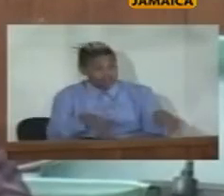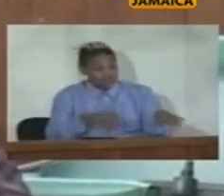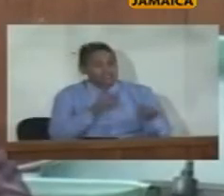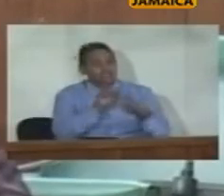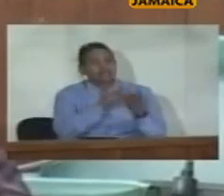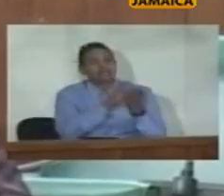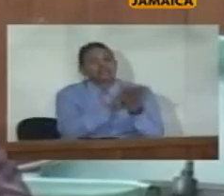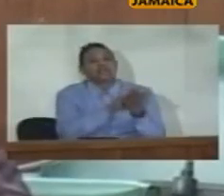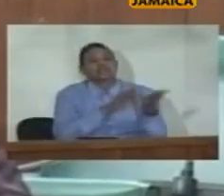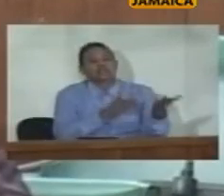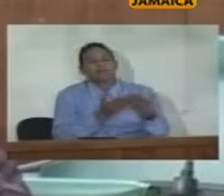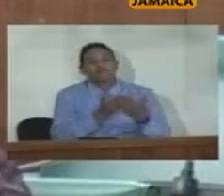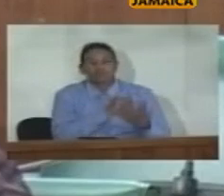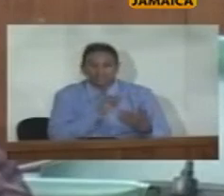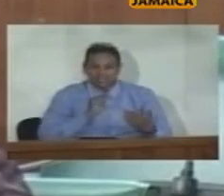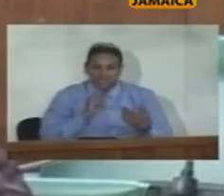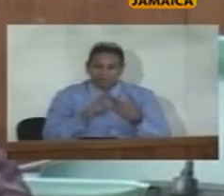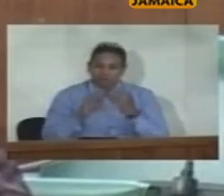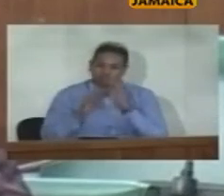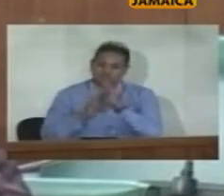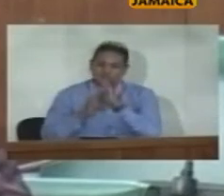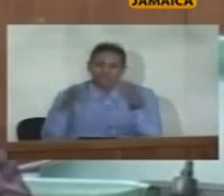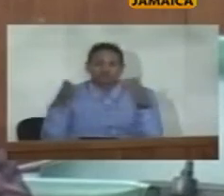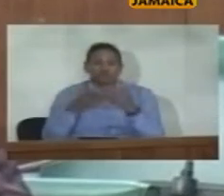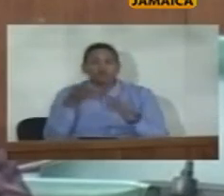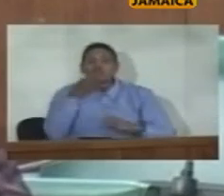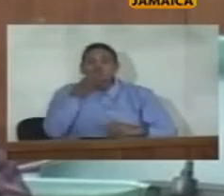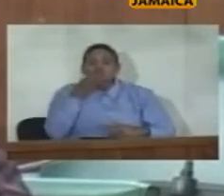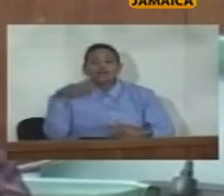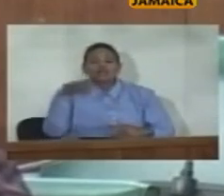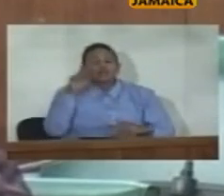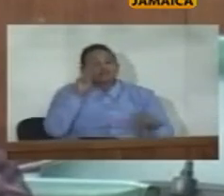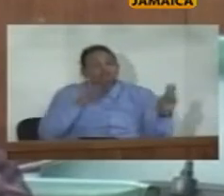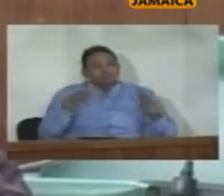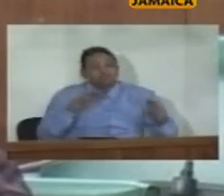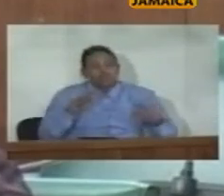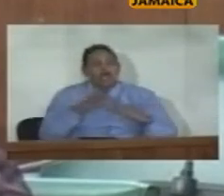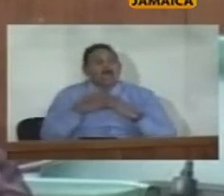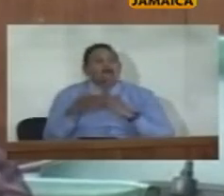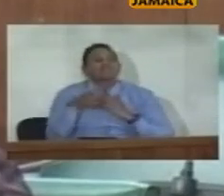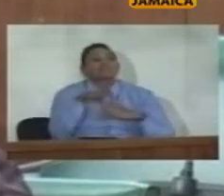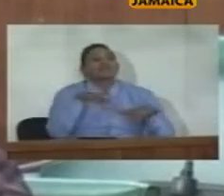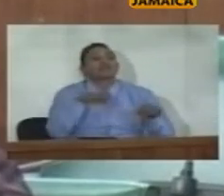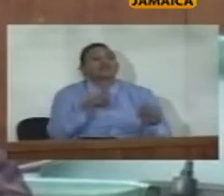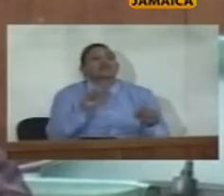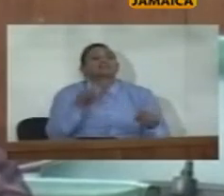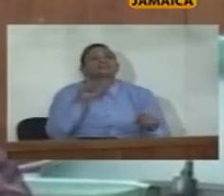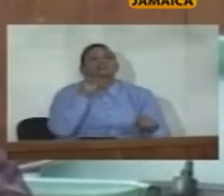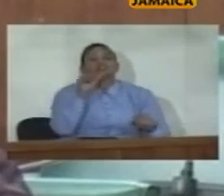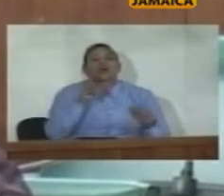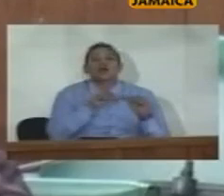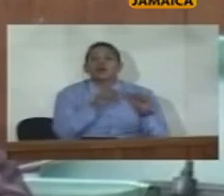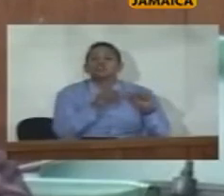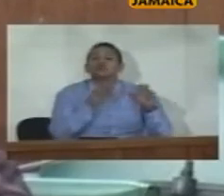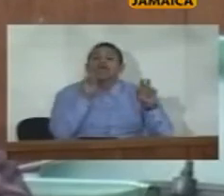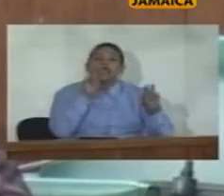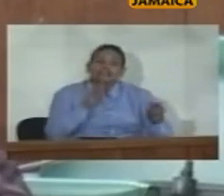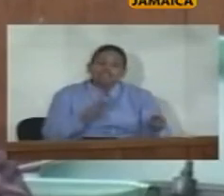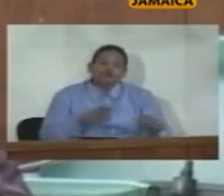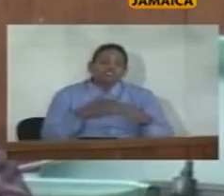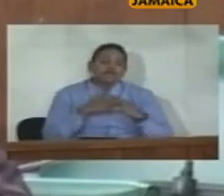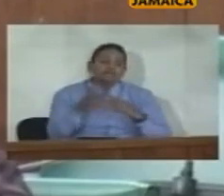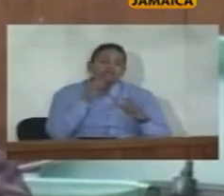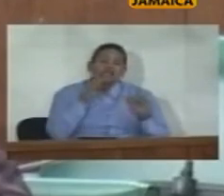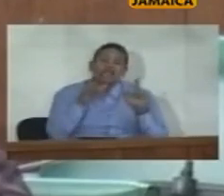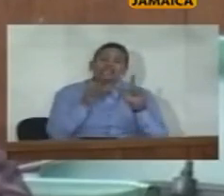the Senate and House of Representatives as soon as may be after they are made, and shall not continue in force after the